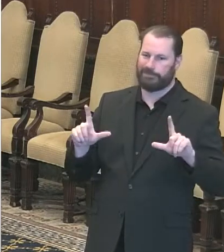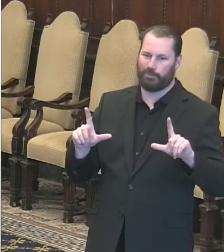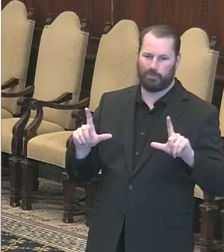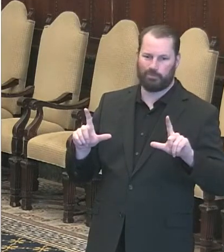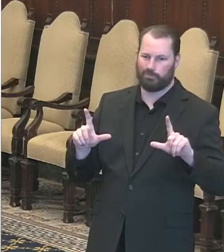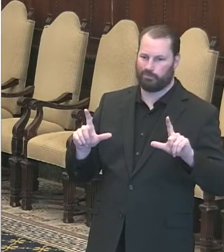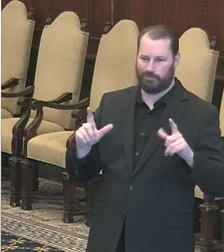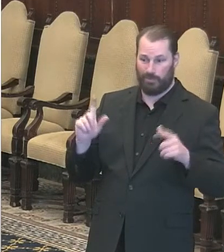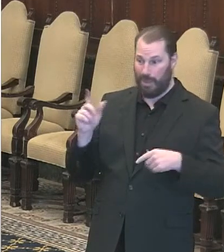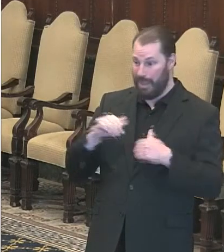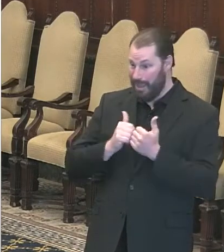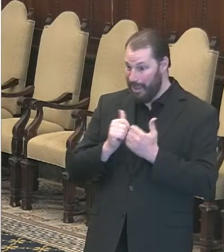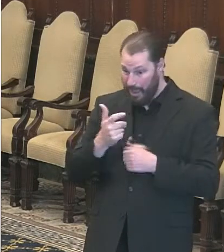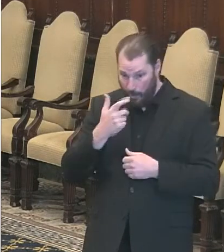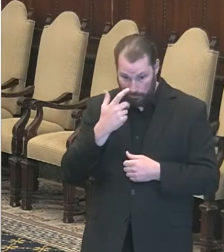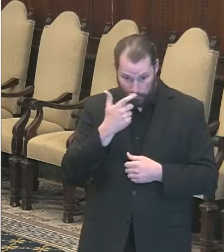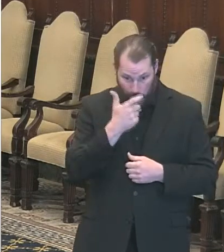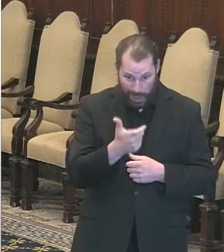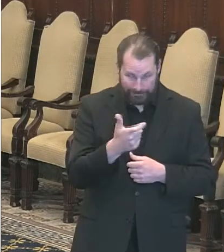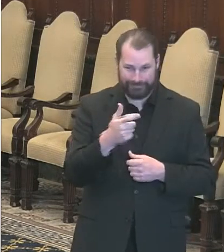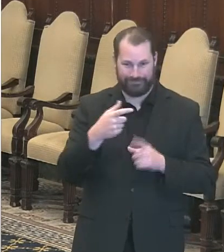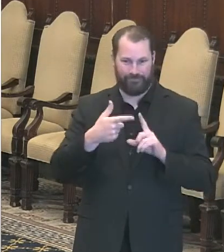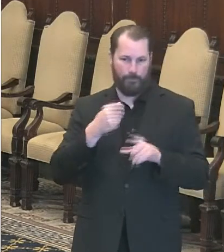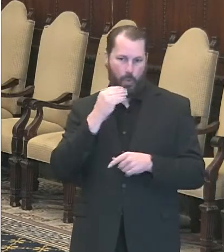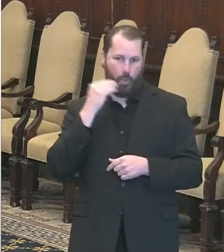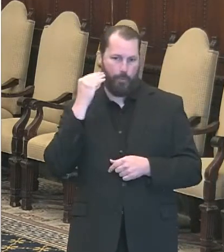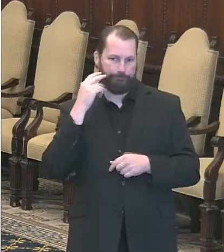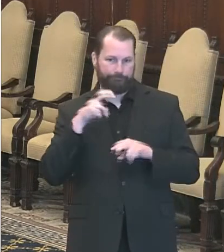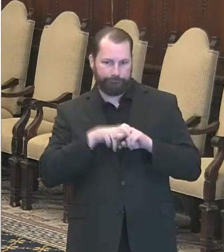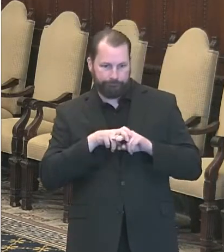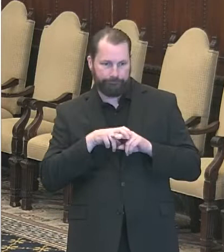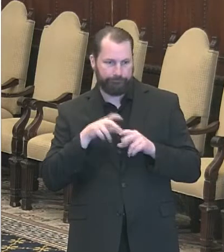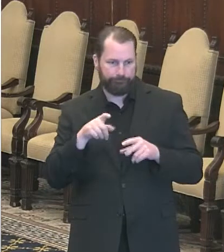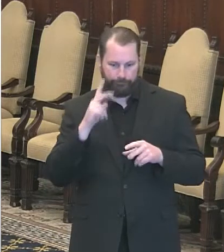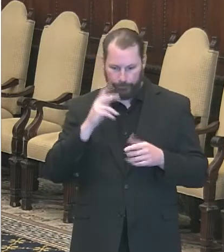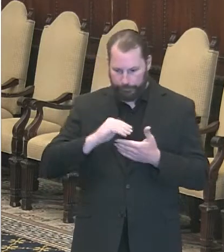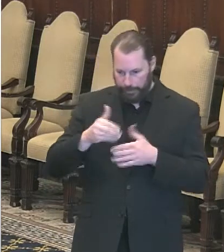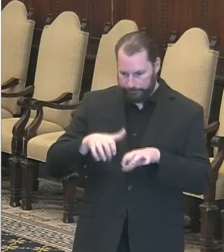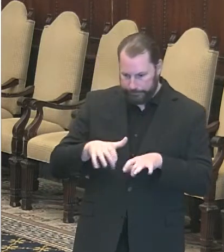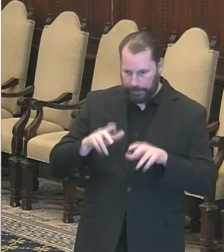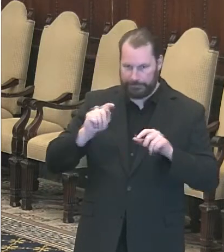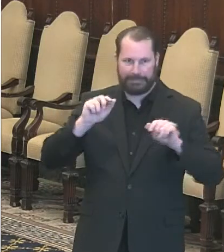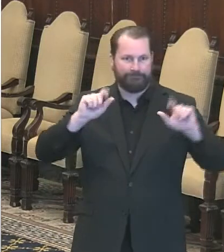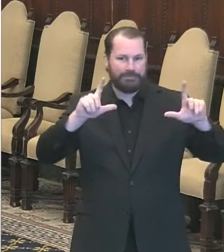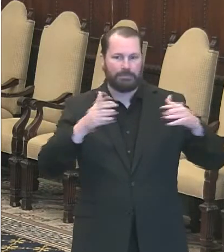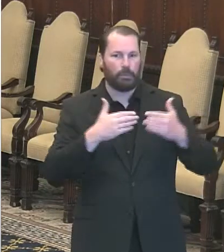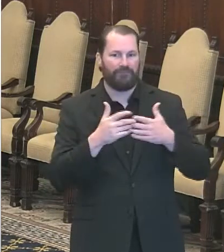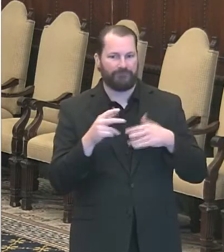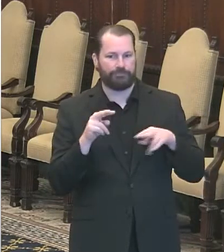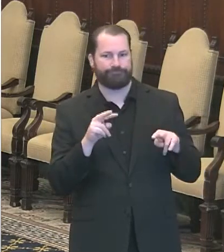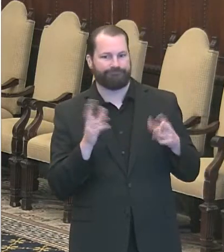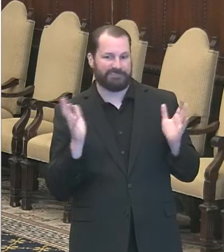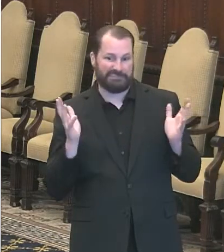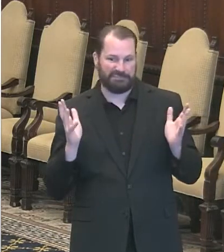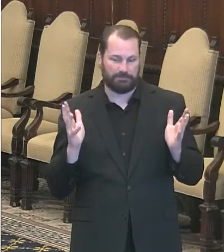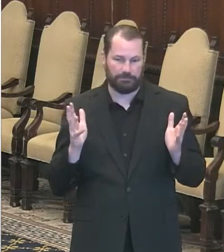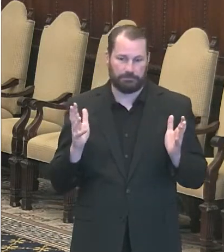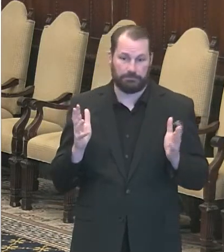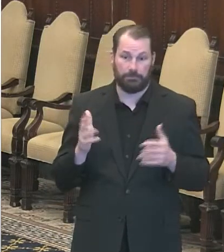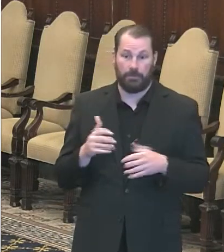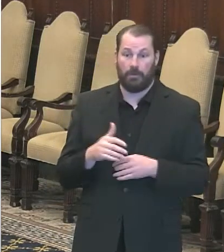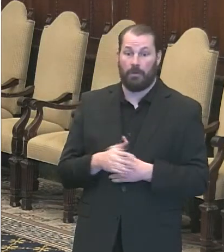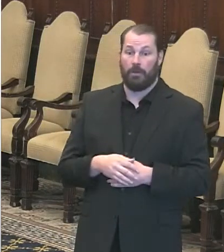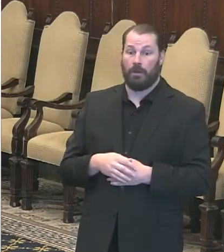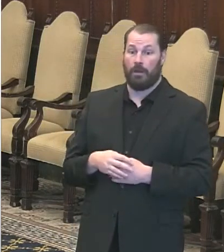either through your computer or through television. The one event that the mayor alluded to, which is the concert that will be